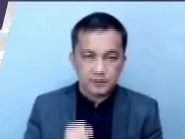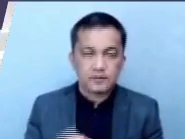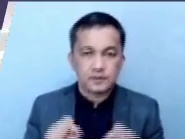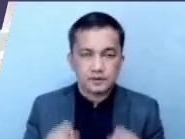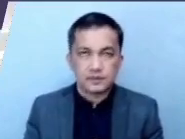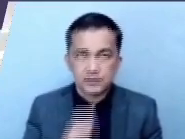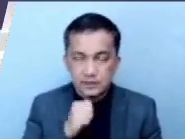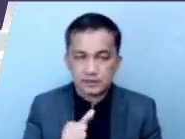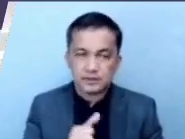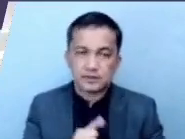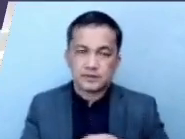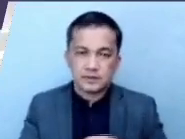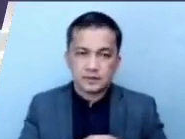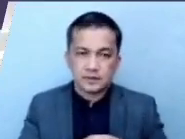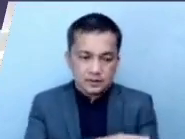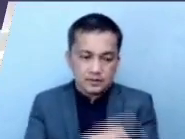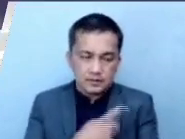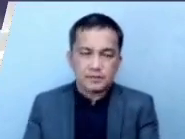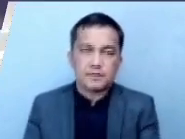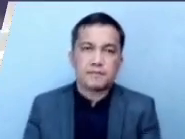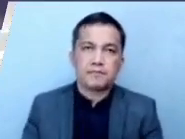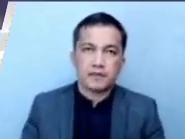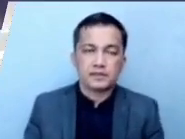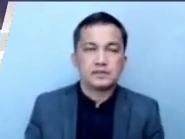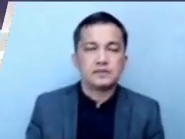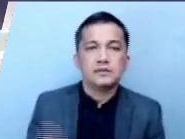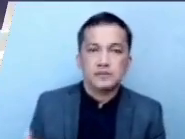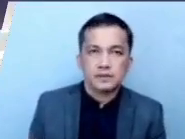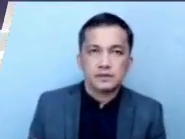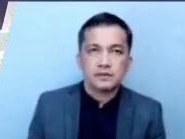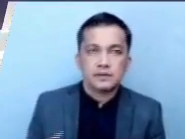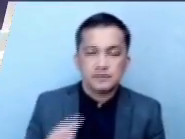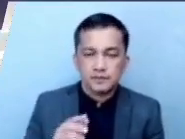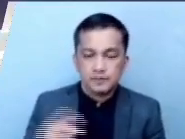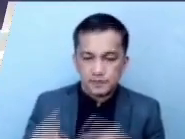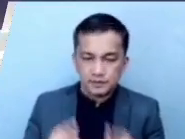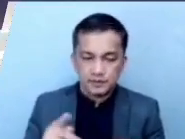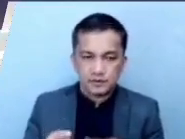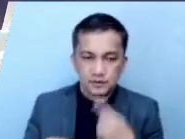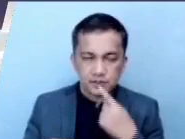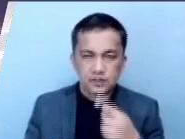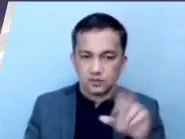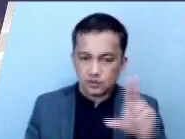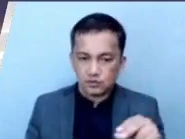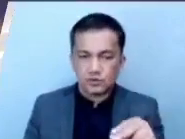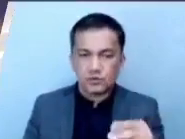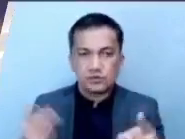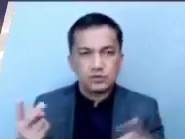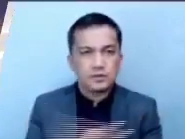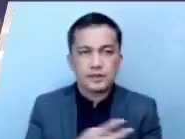military might, but more so by a people saying no to violence.